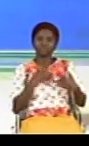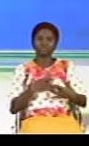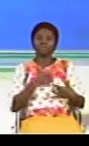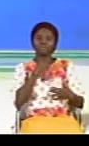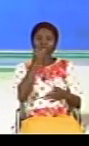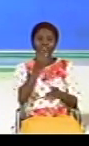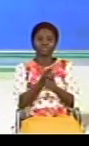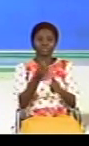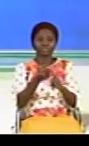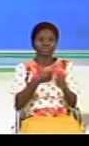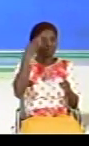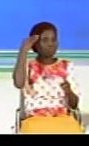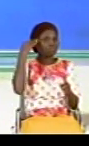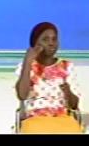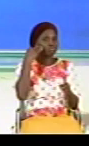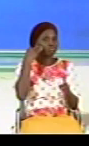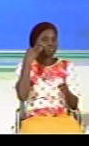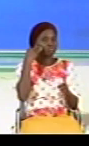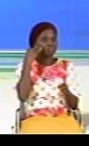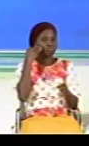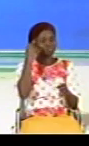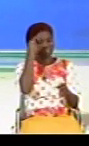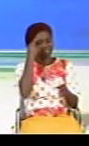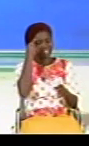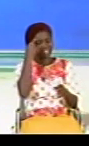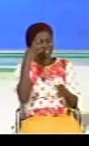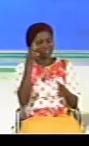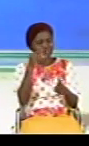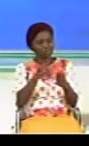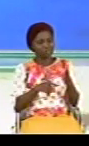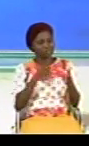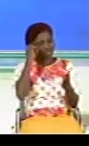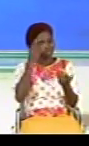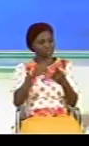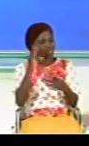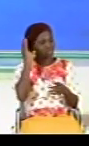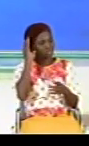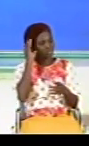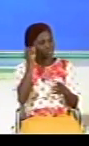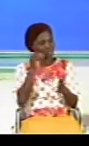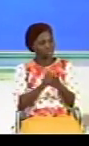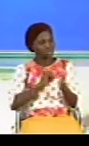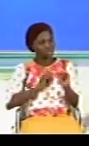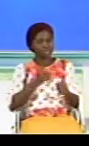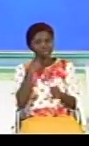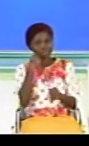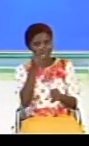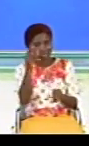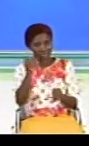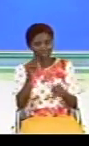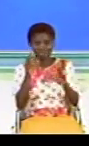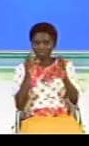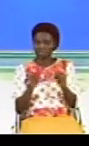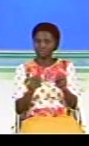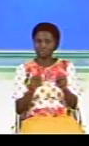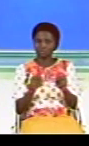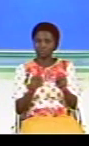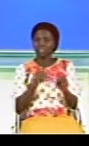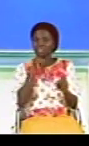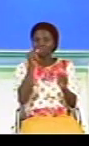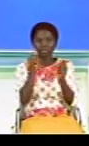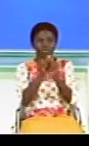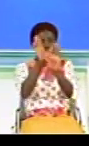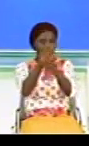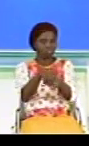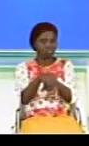I'm thinking what he wants to hear, I'll tell him. It's without any hypocrisy. There's conviction. There's